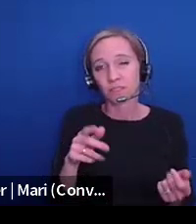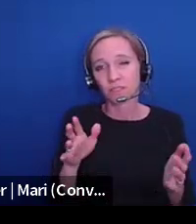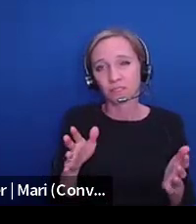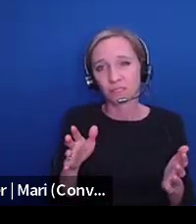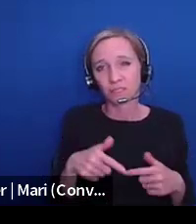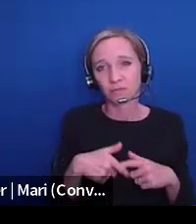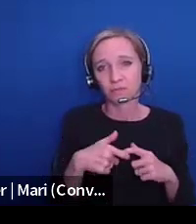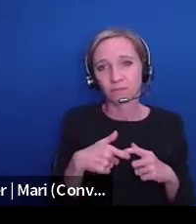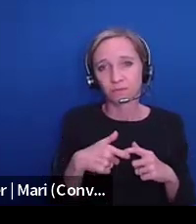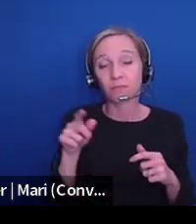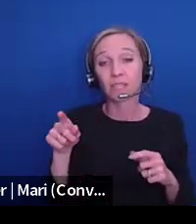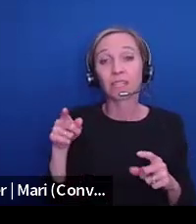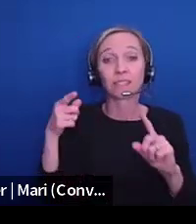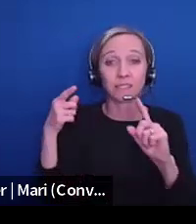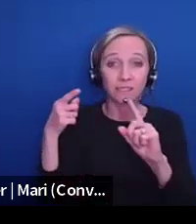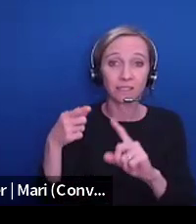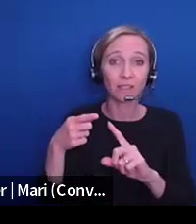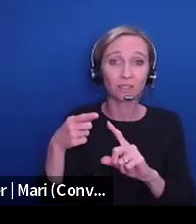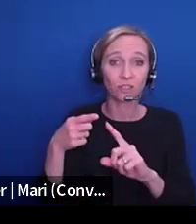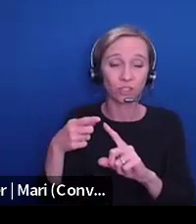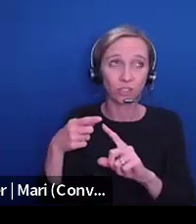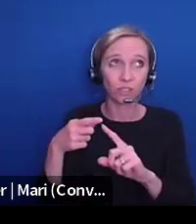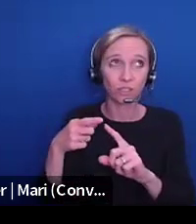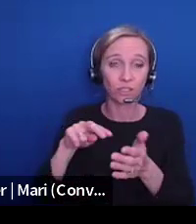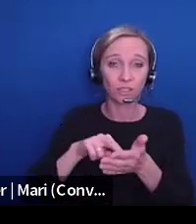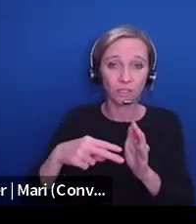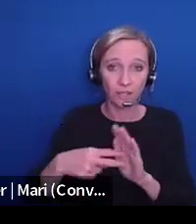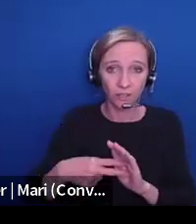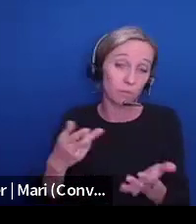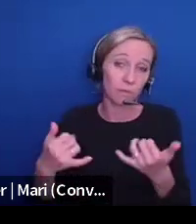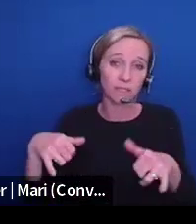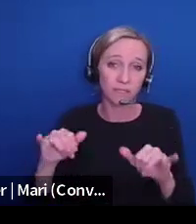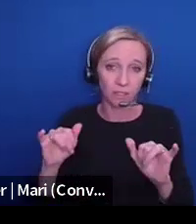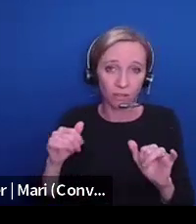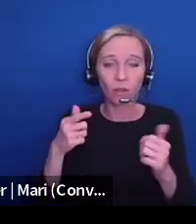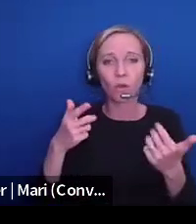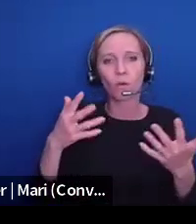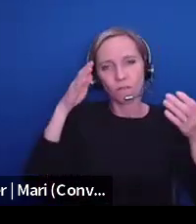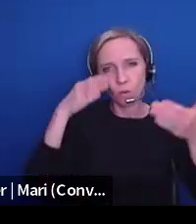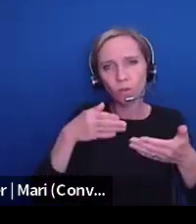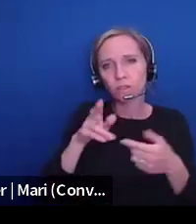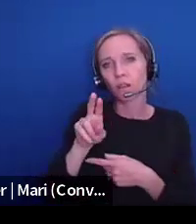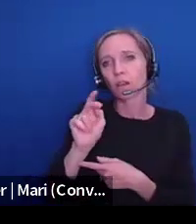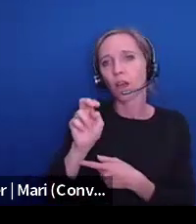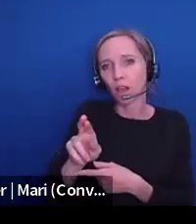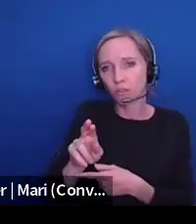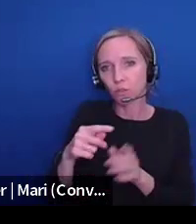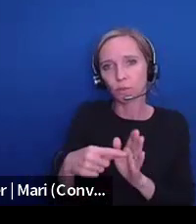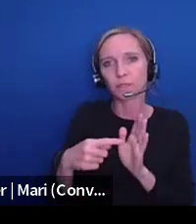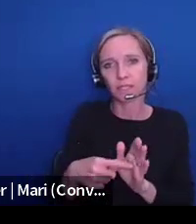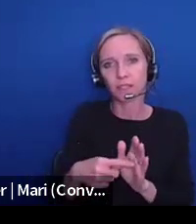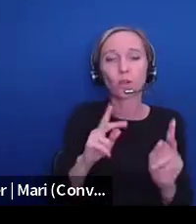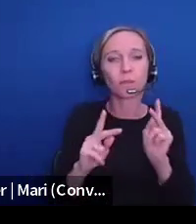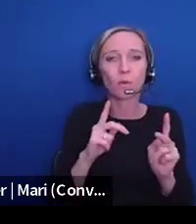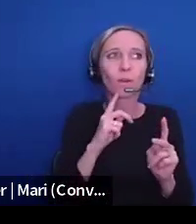so the intention was, and maybe still is, to focus on underrepresented group or people with